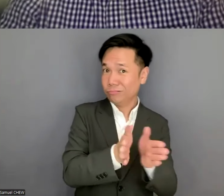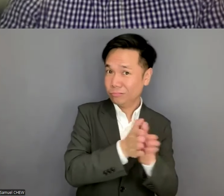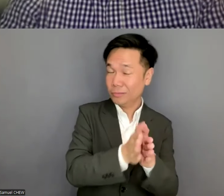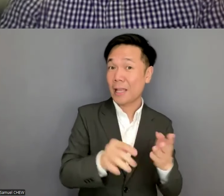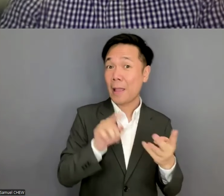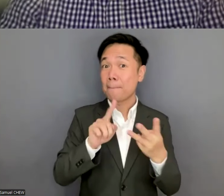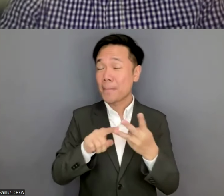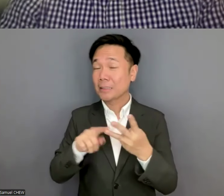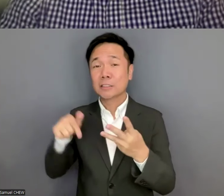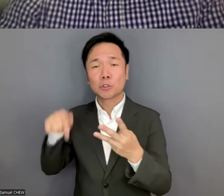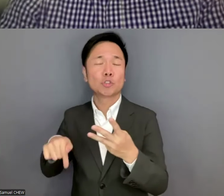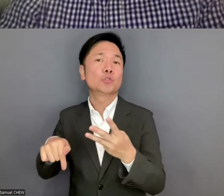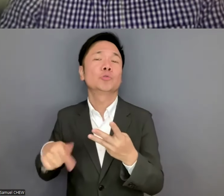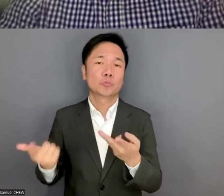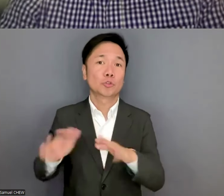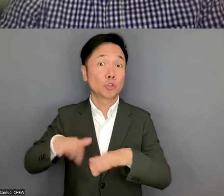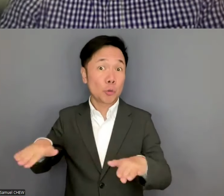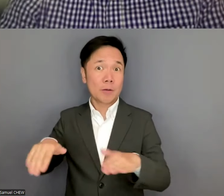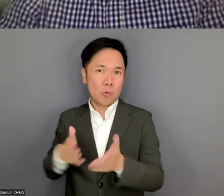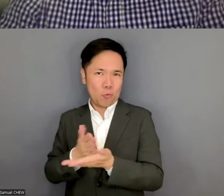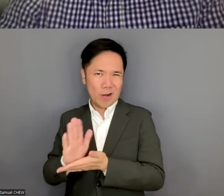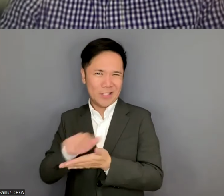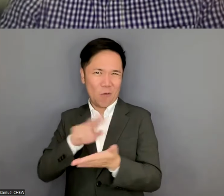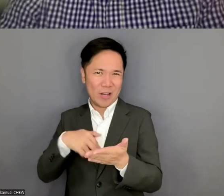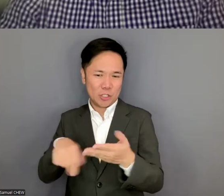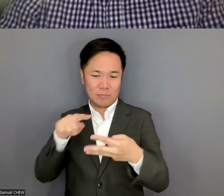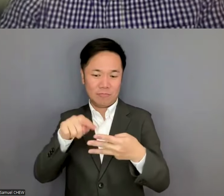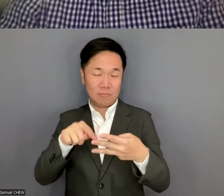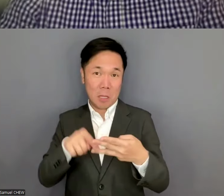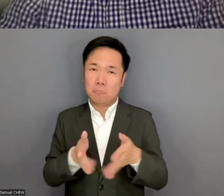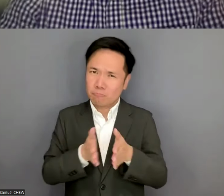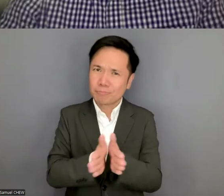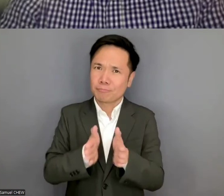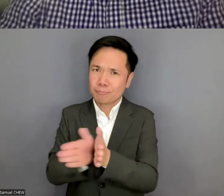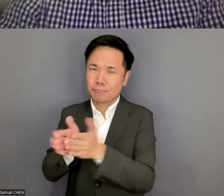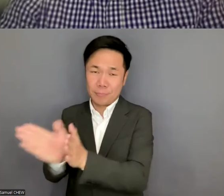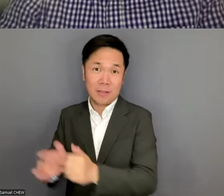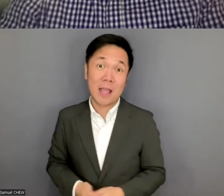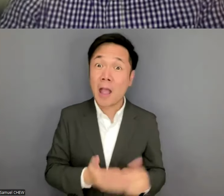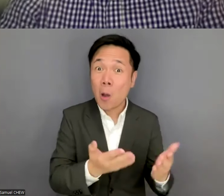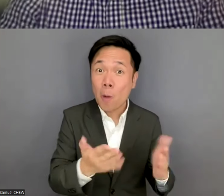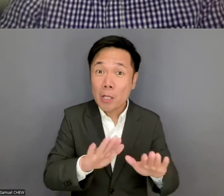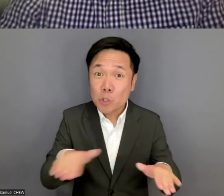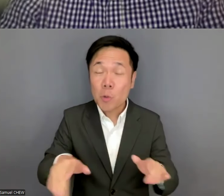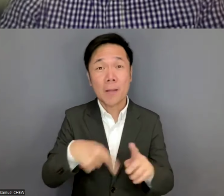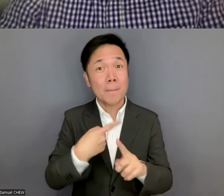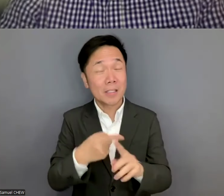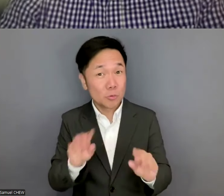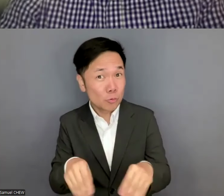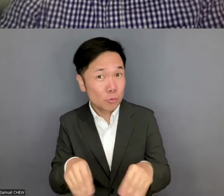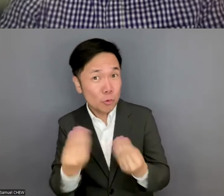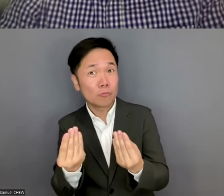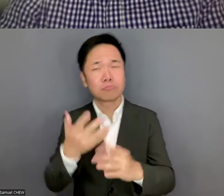Rights Convention. So yeah, and I also would love to have children and youth talking not only about